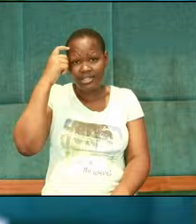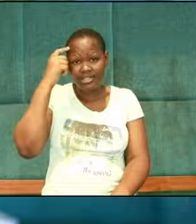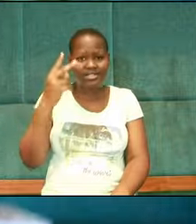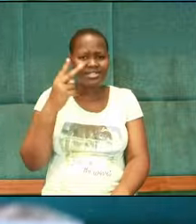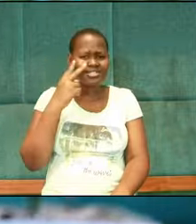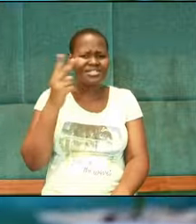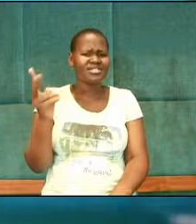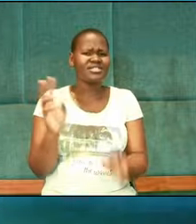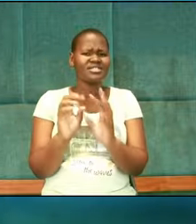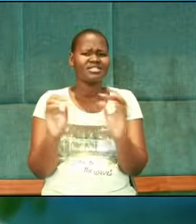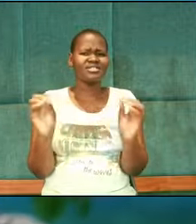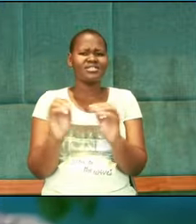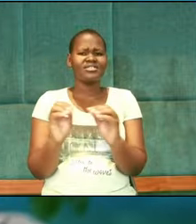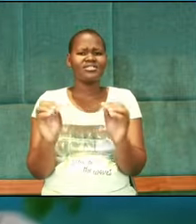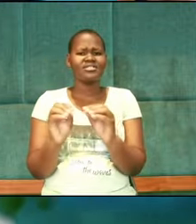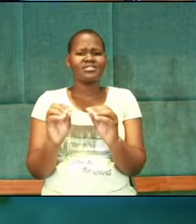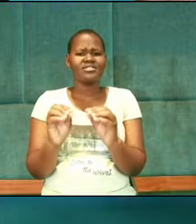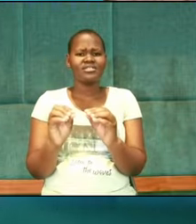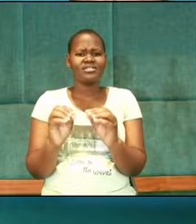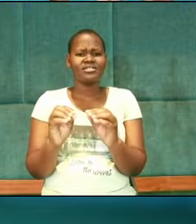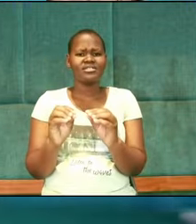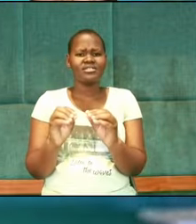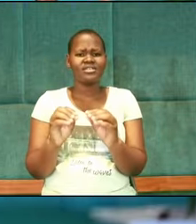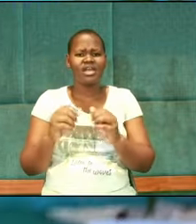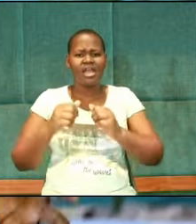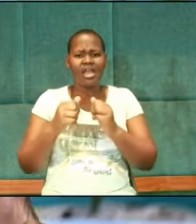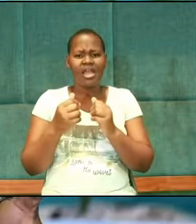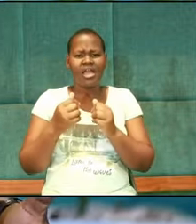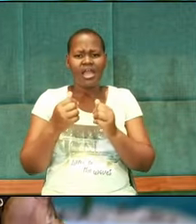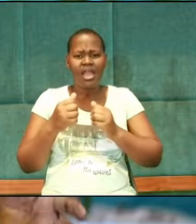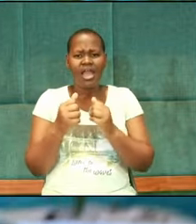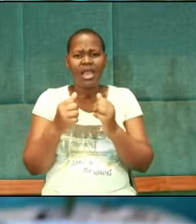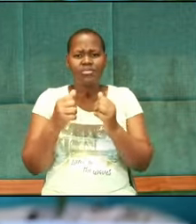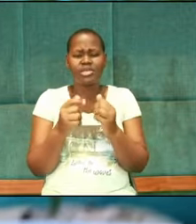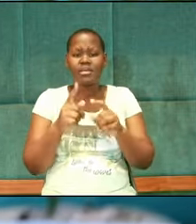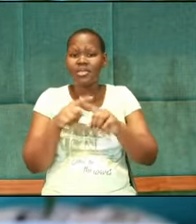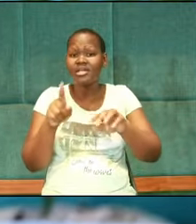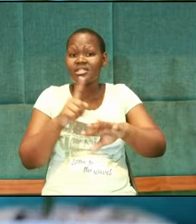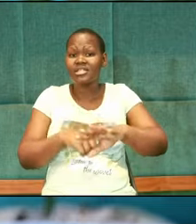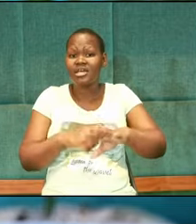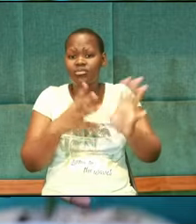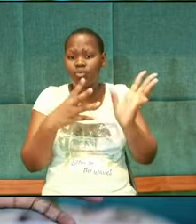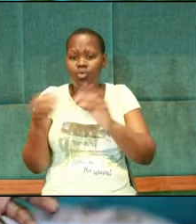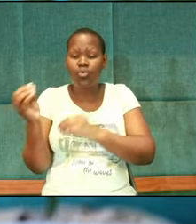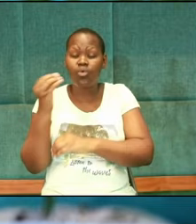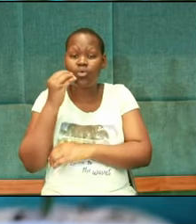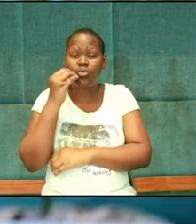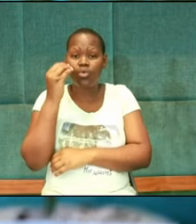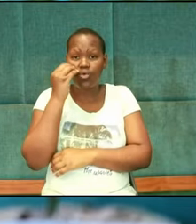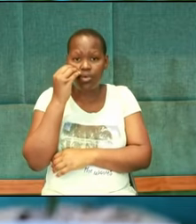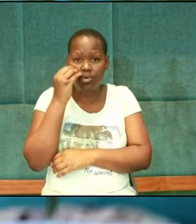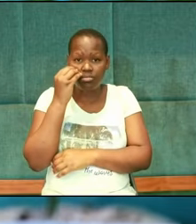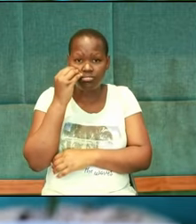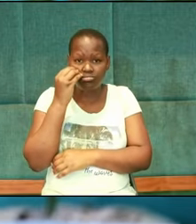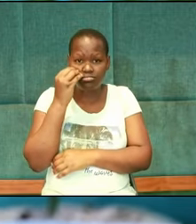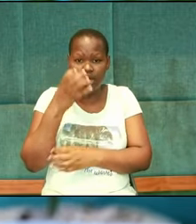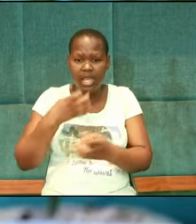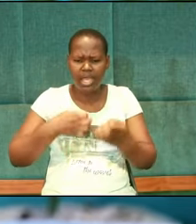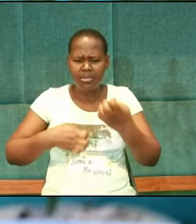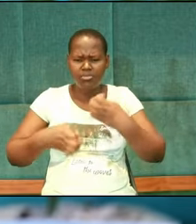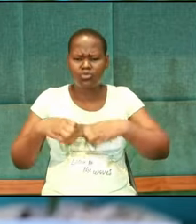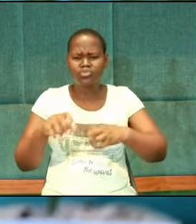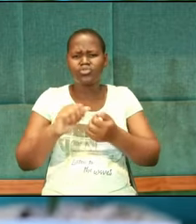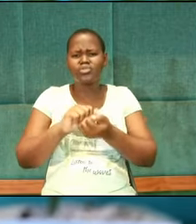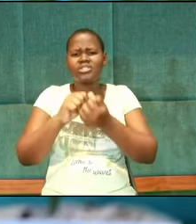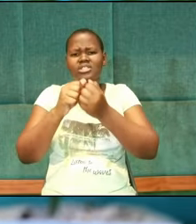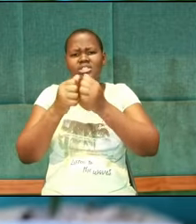see. She's all excited. But by the time she's gotten home, the mood is changing. And